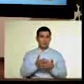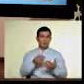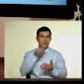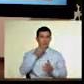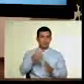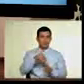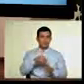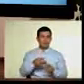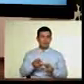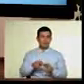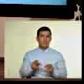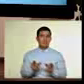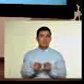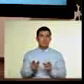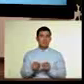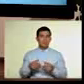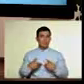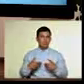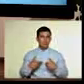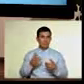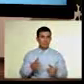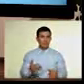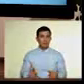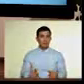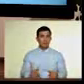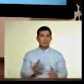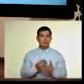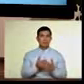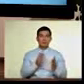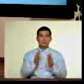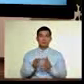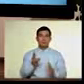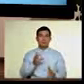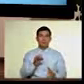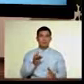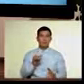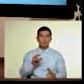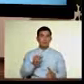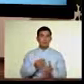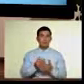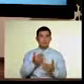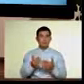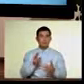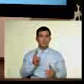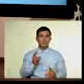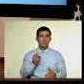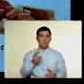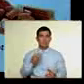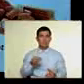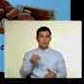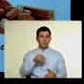tuzlamalarga ishlatilishini juda yaxshi bilasiz. Bundan tashqari, noruda foydali qazilmalarga kaliy